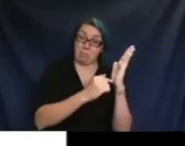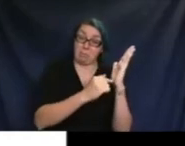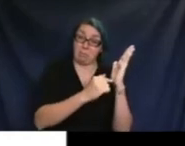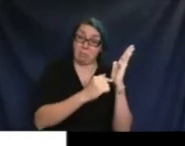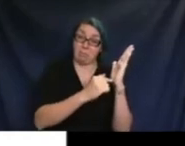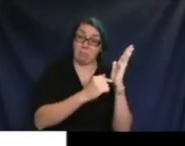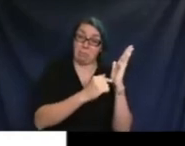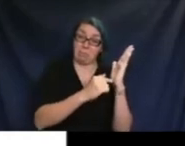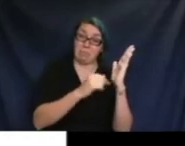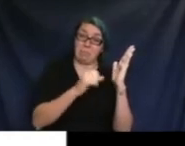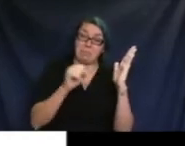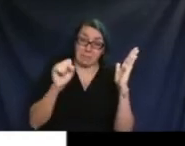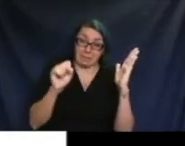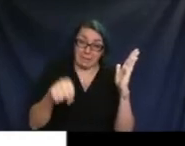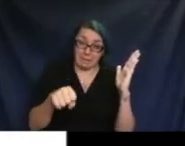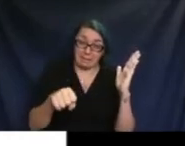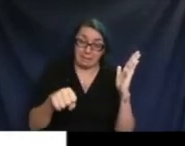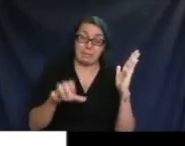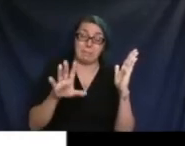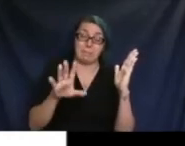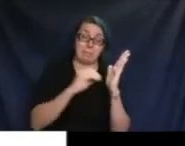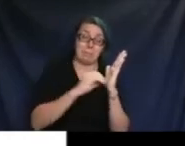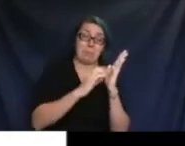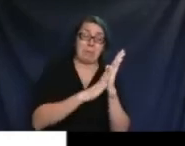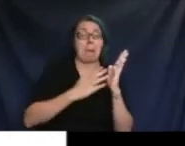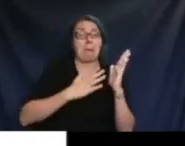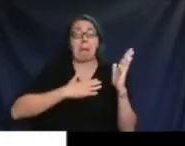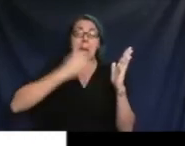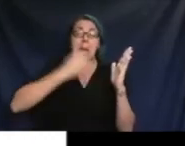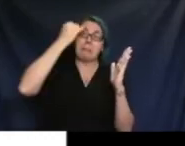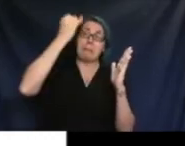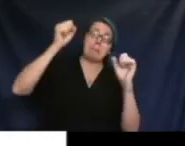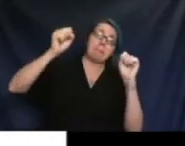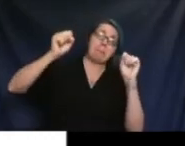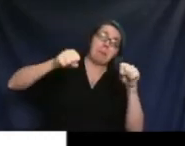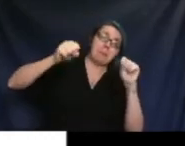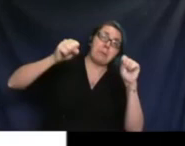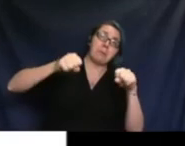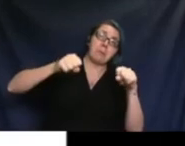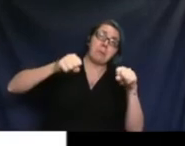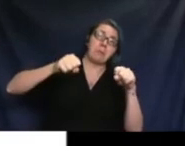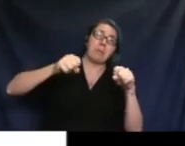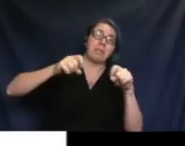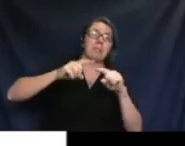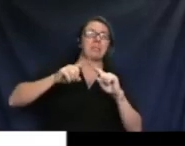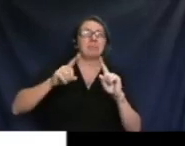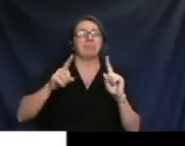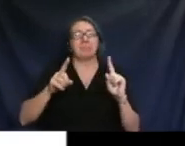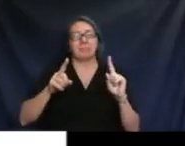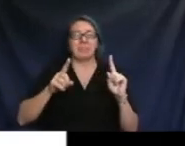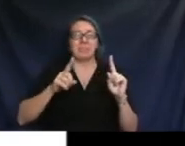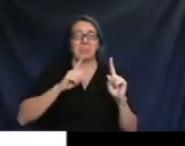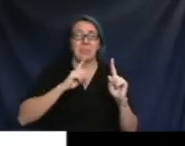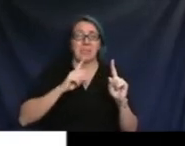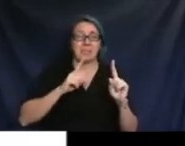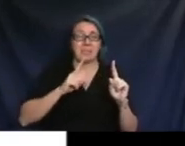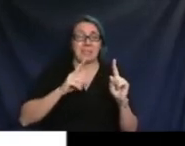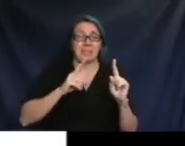forward as a permanent, if it's something that you're thinking may be able to stay longer, I